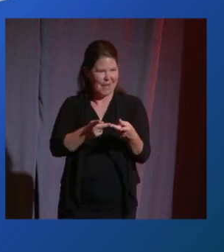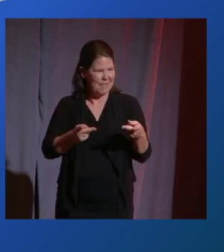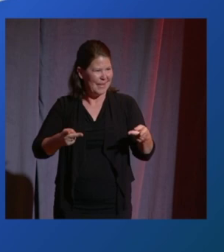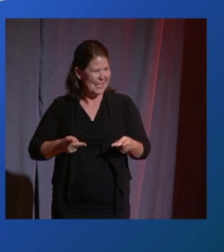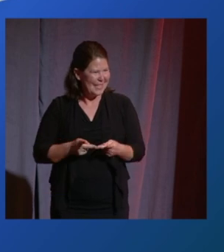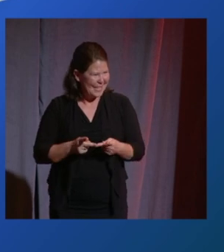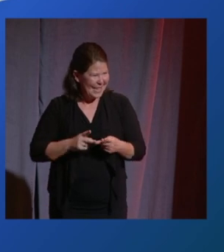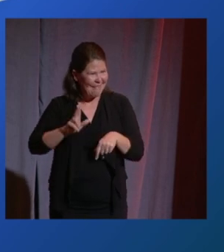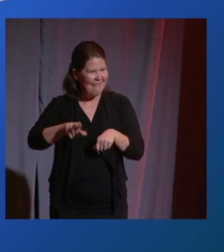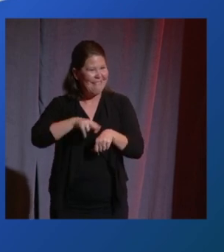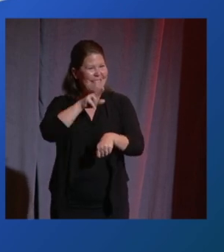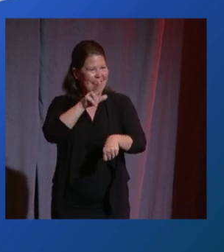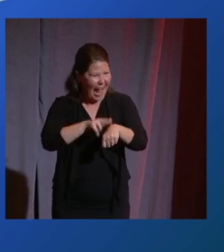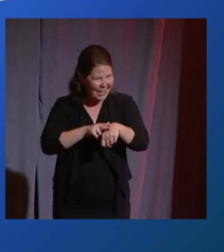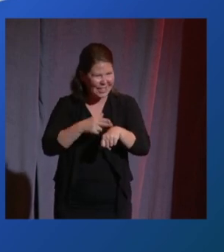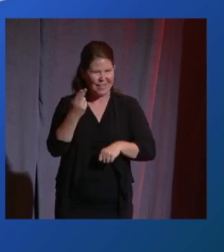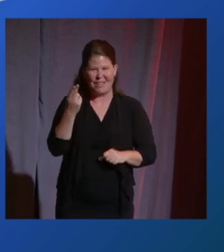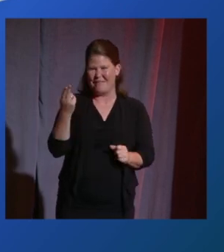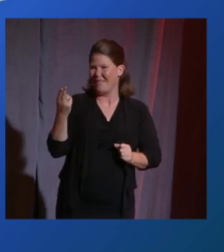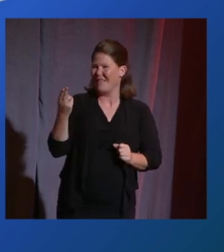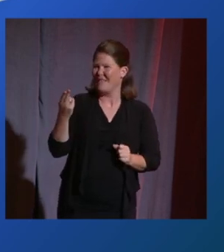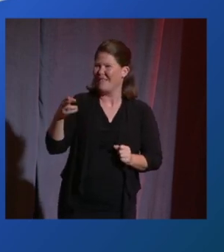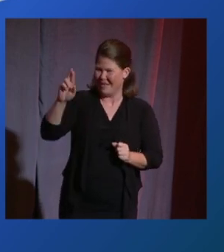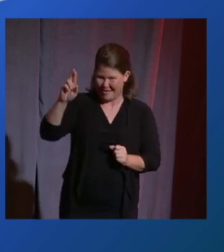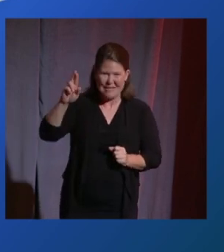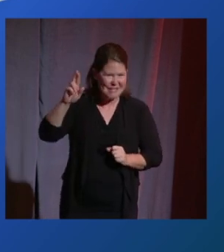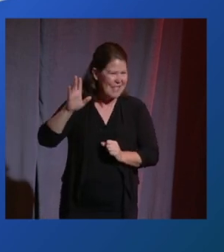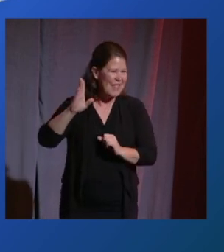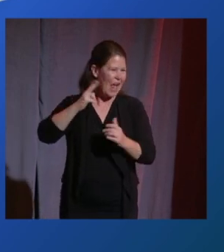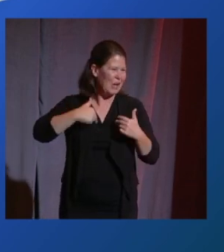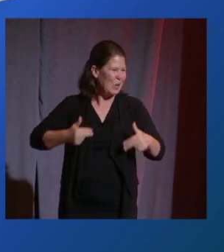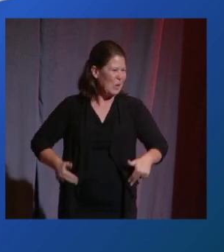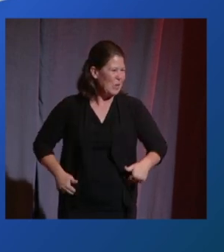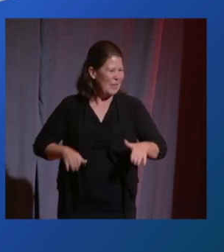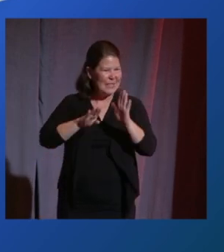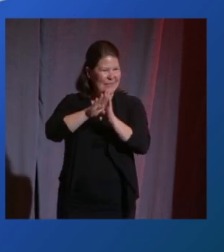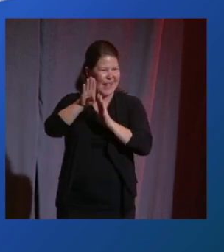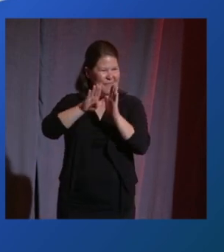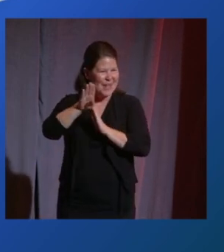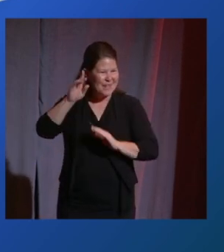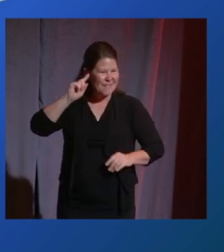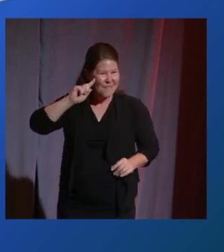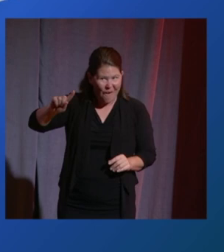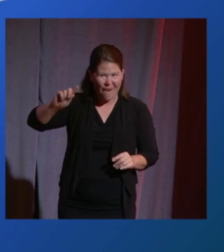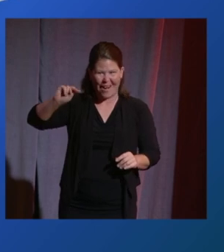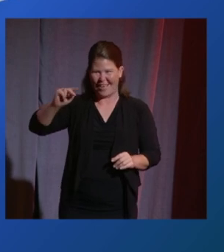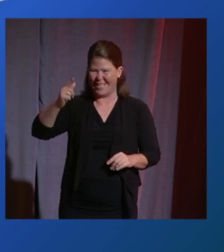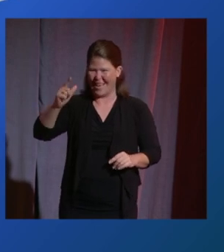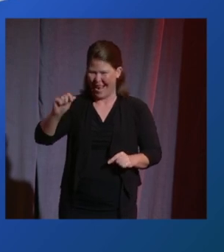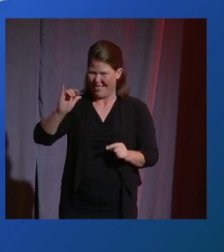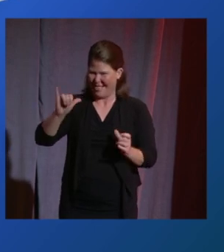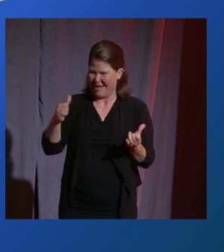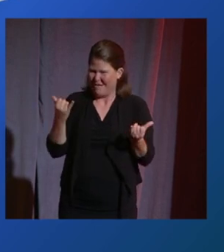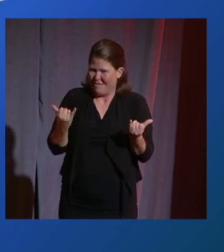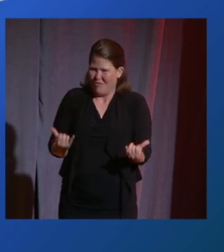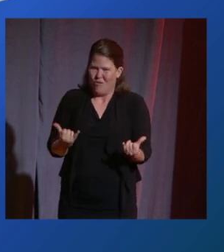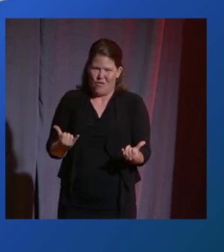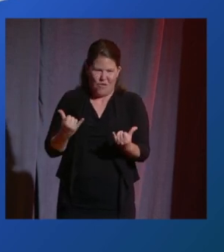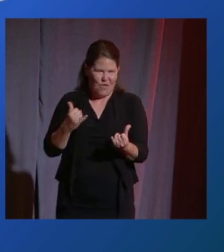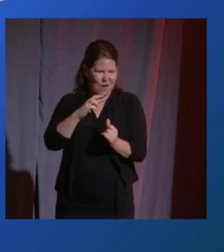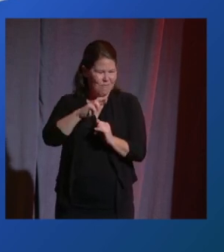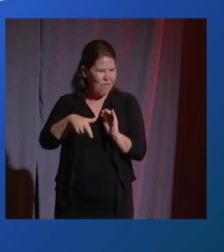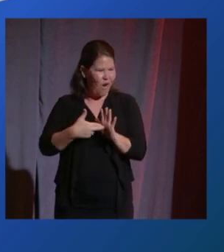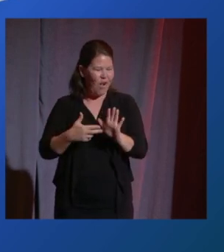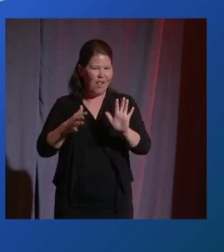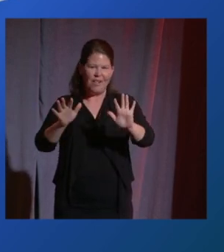geospatial Intelligence Agency and I currently serve in that role um and it is absolutely phenomenal it is a